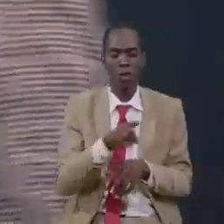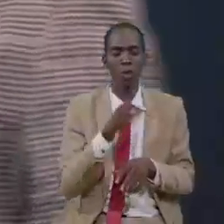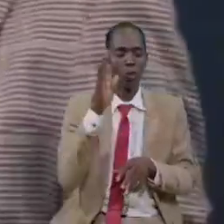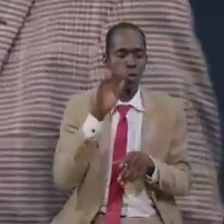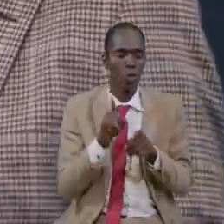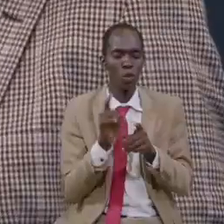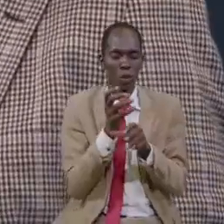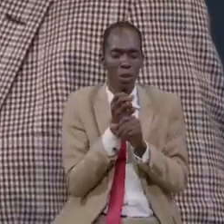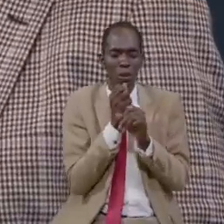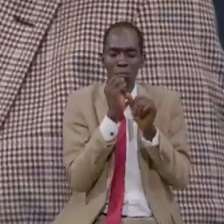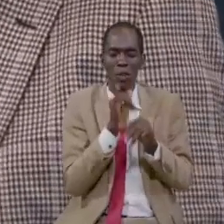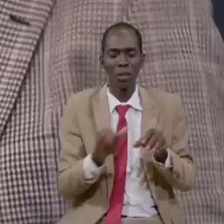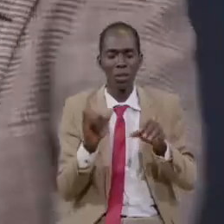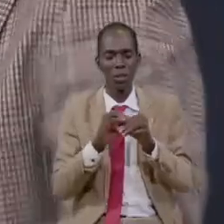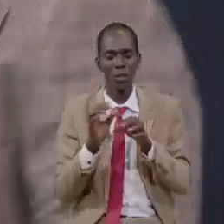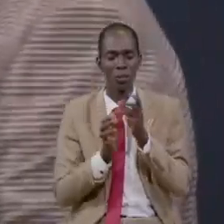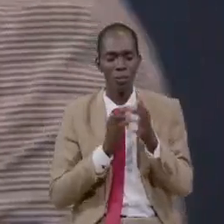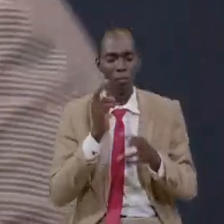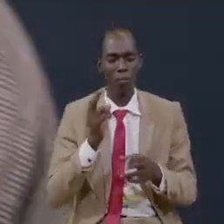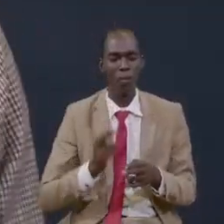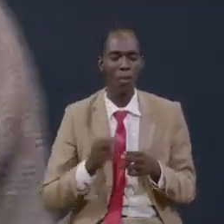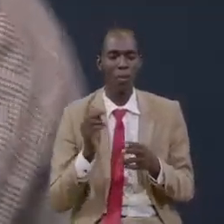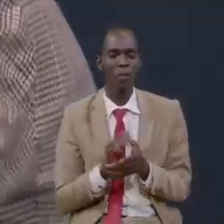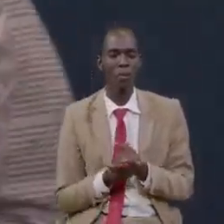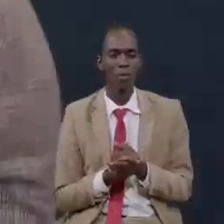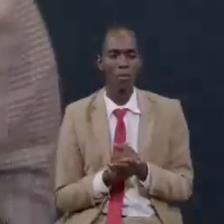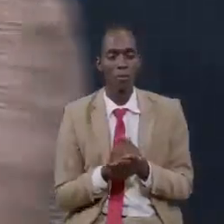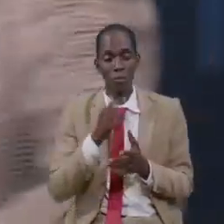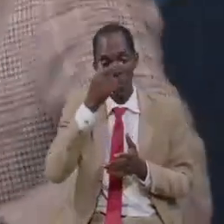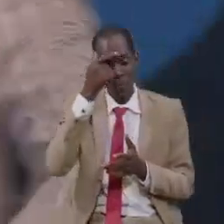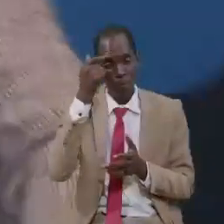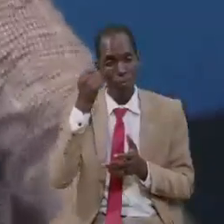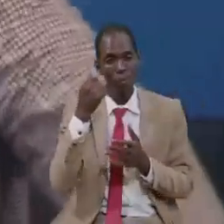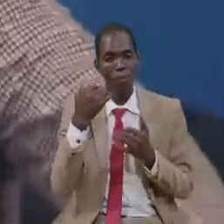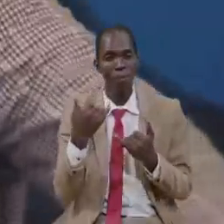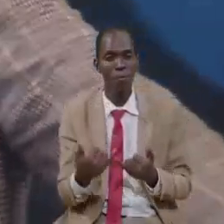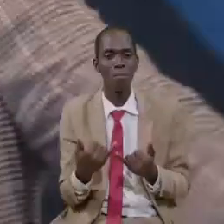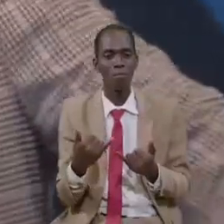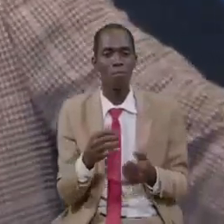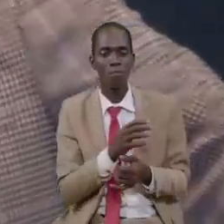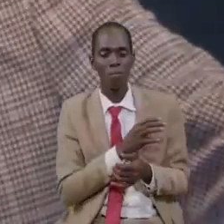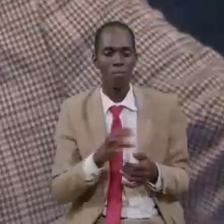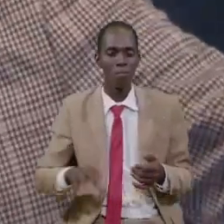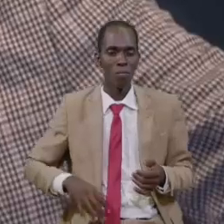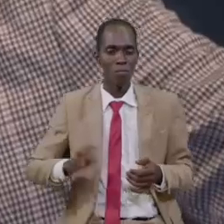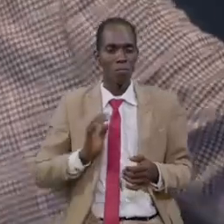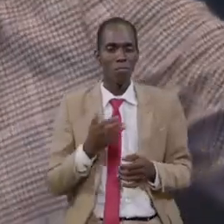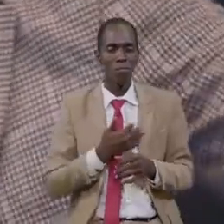it's unfortunate for them. Because now, Christ our Redeemer has